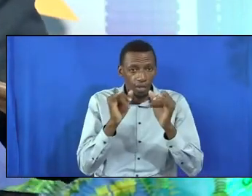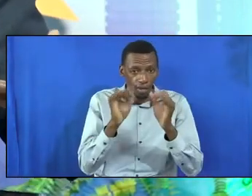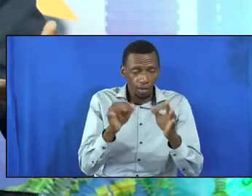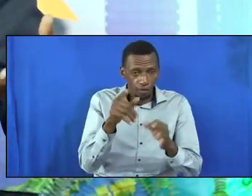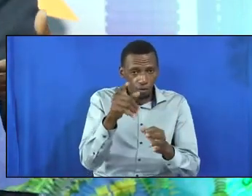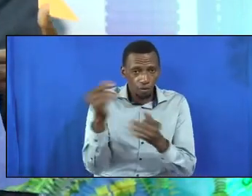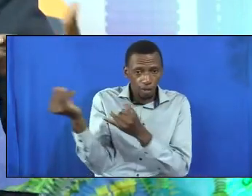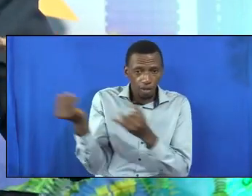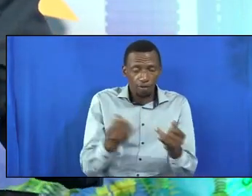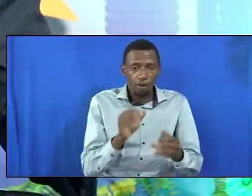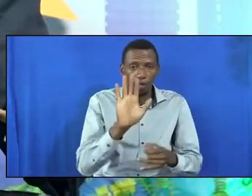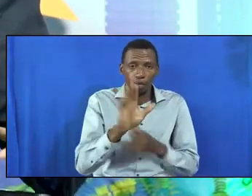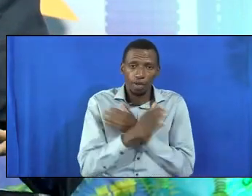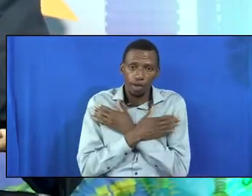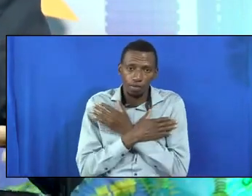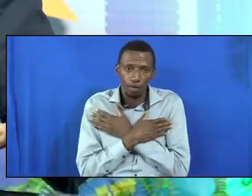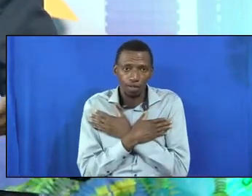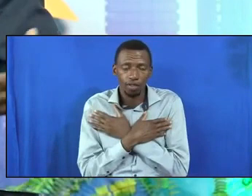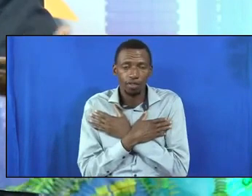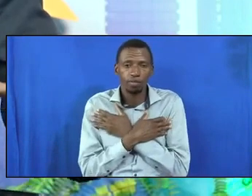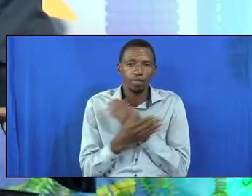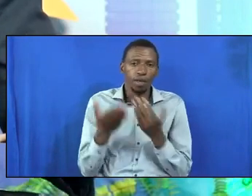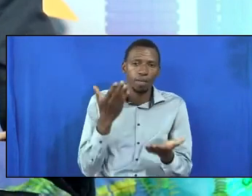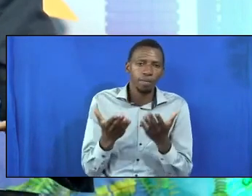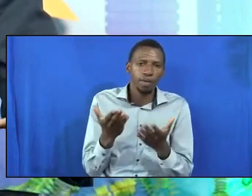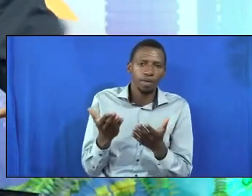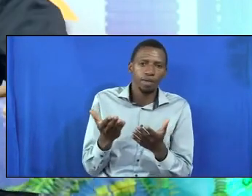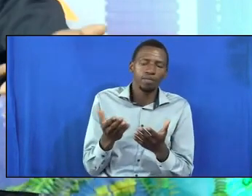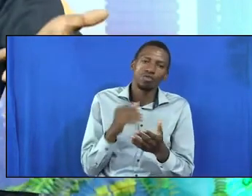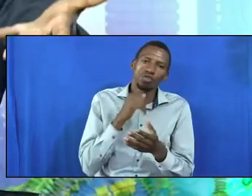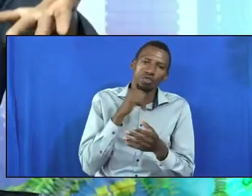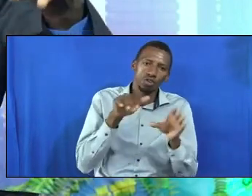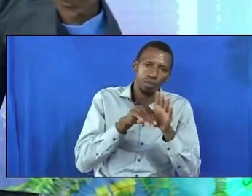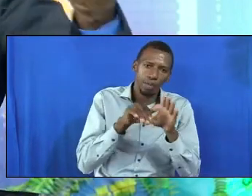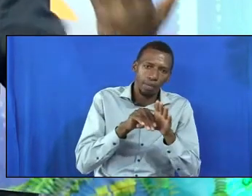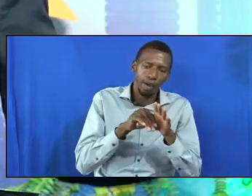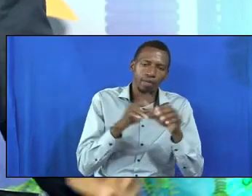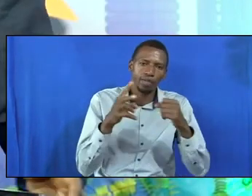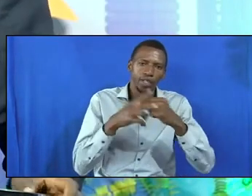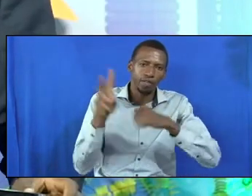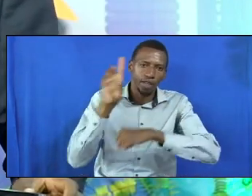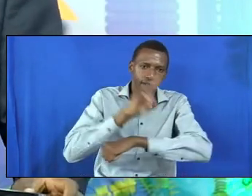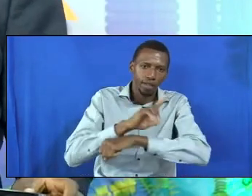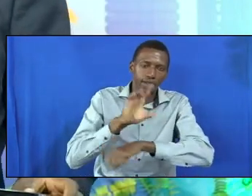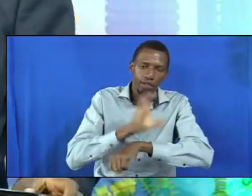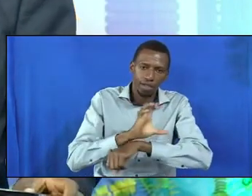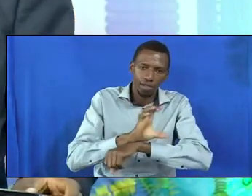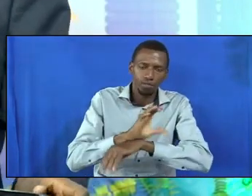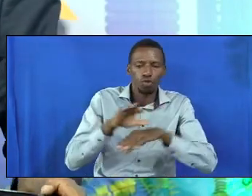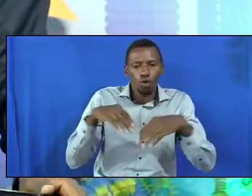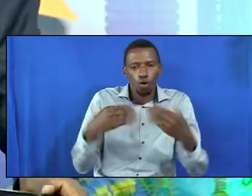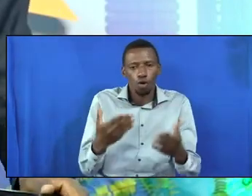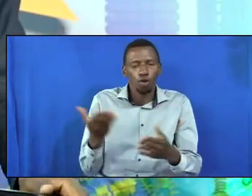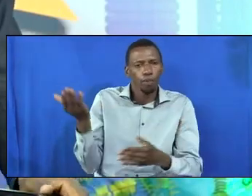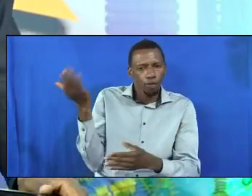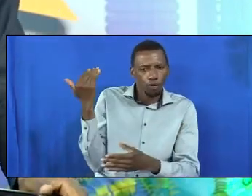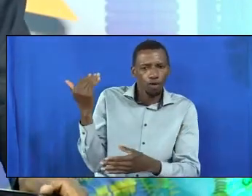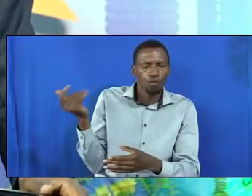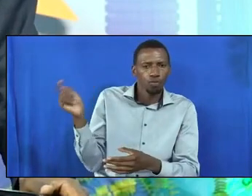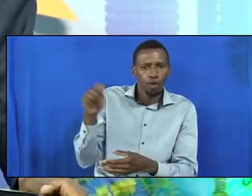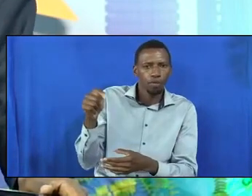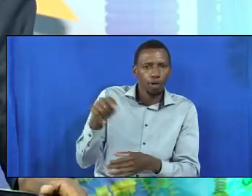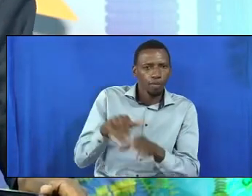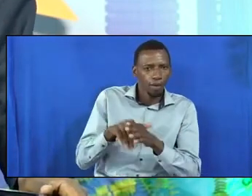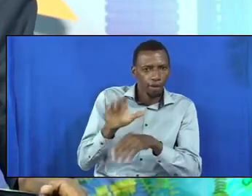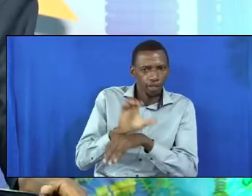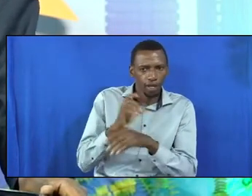friend, either had backslidden or is a non-Adventist, we're asking that you stand. It is part and parcel of this